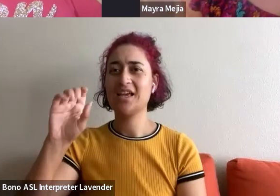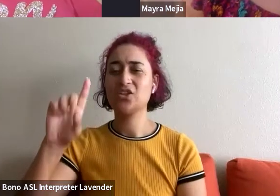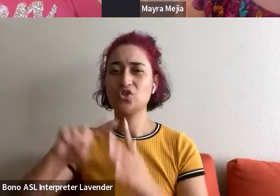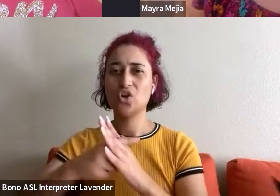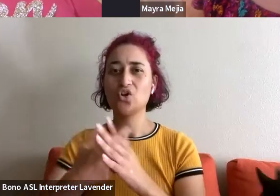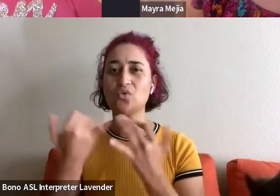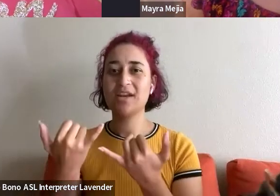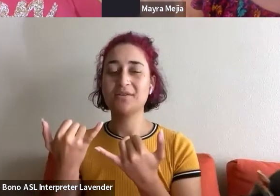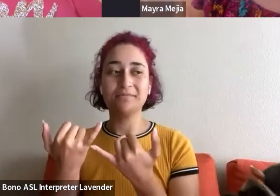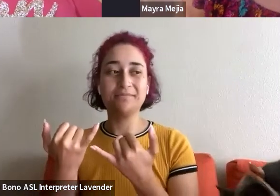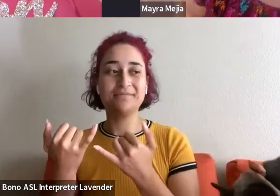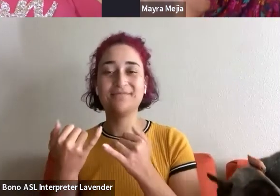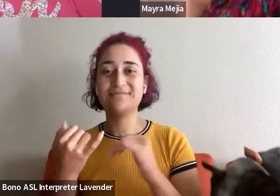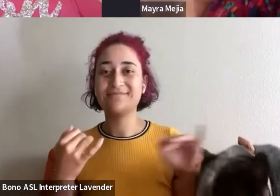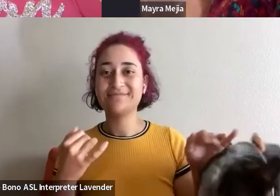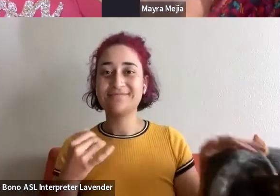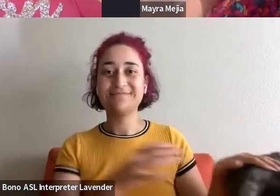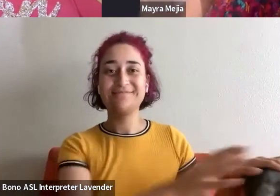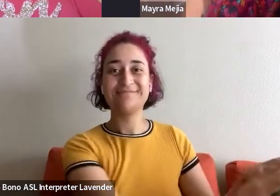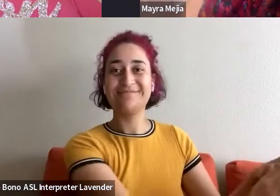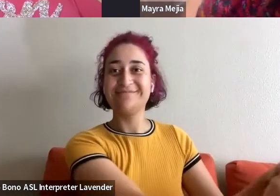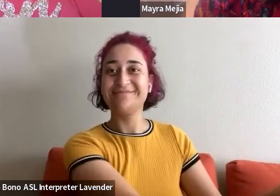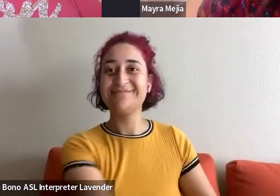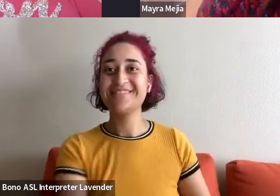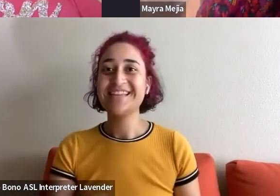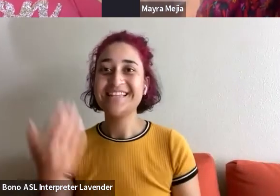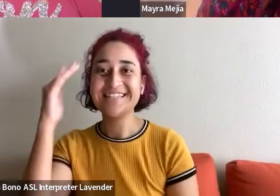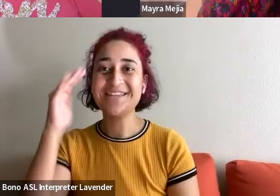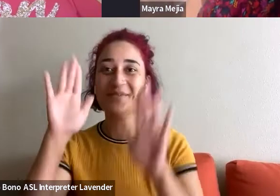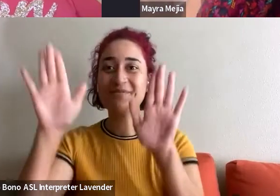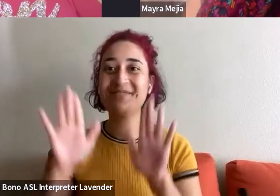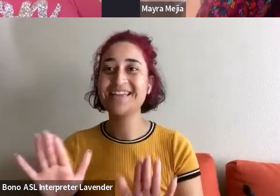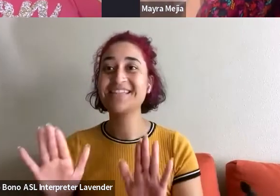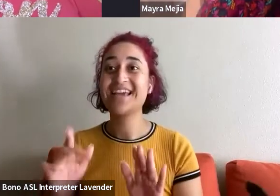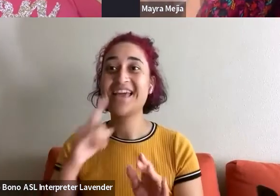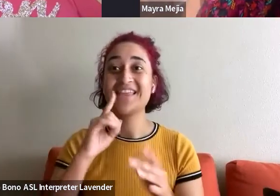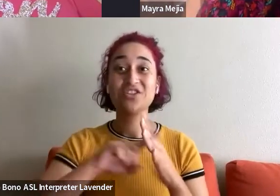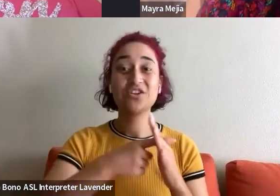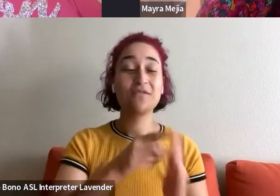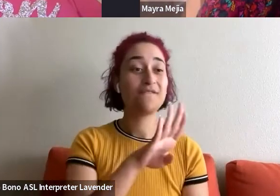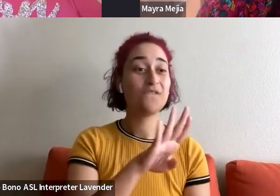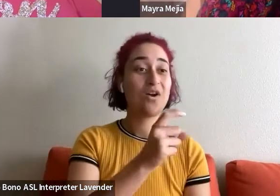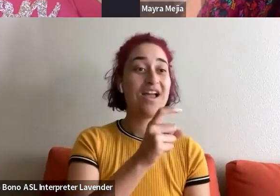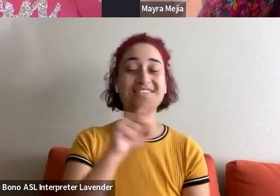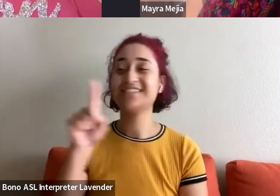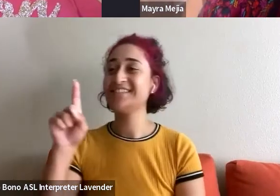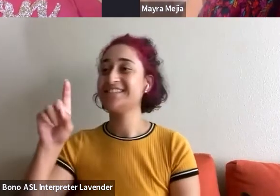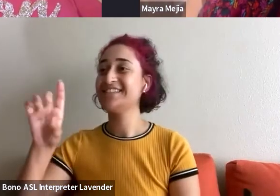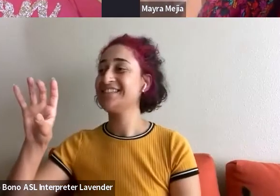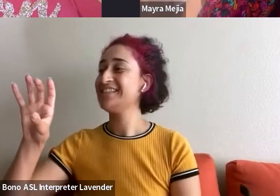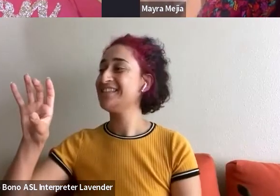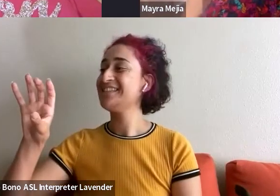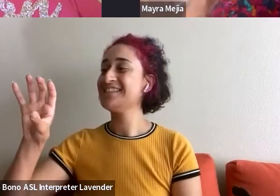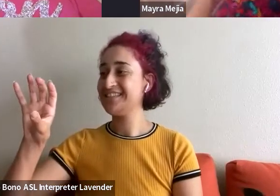Mm-hmm. And they seem amazing, and they go up to a 7X. Yeah, she's a friend of Marina's. Yeah. And